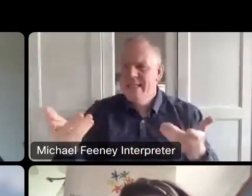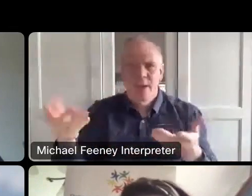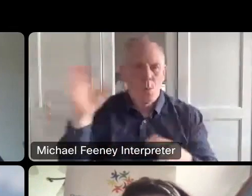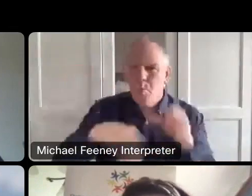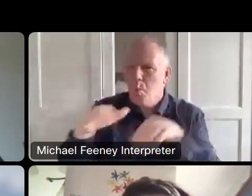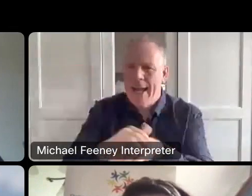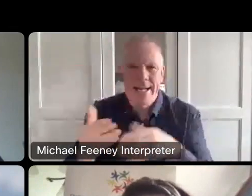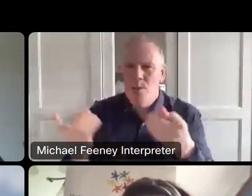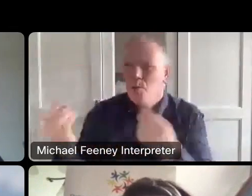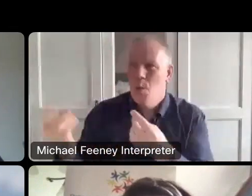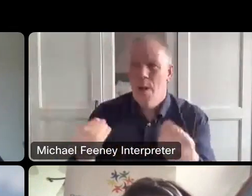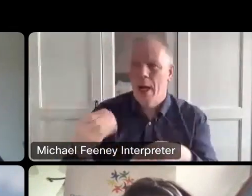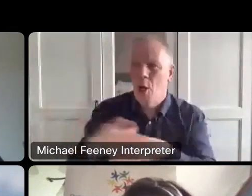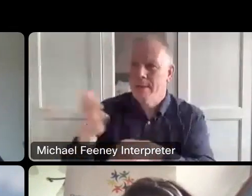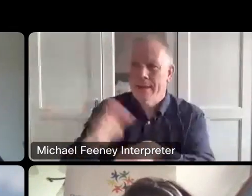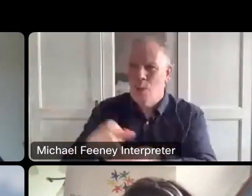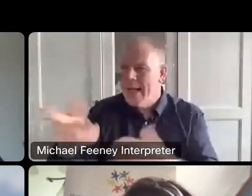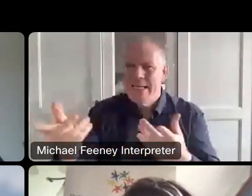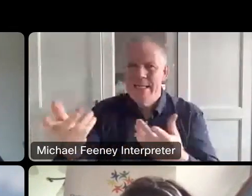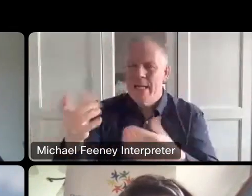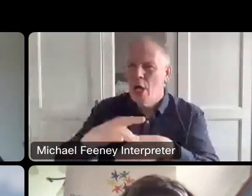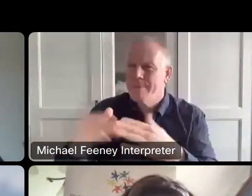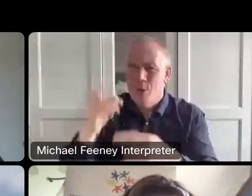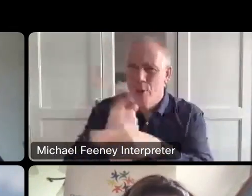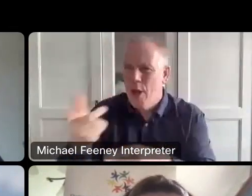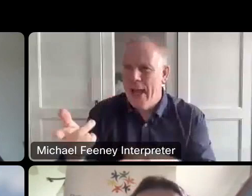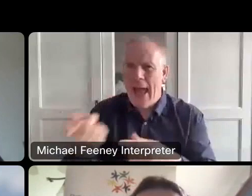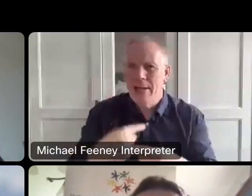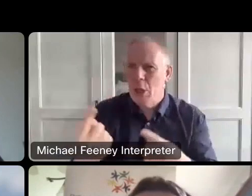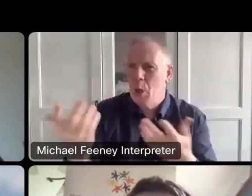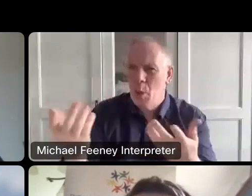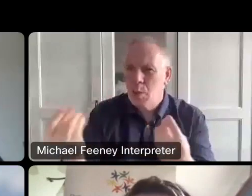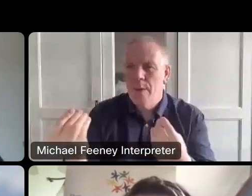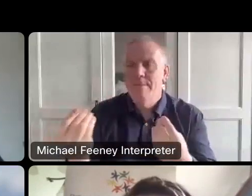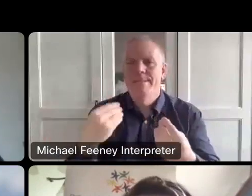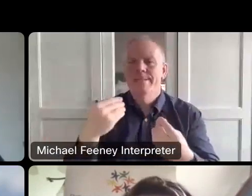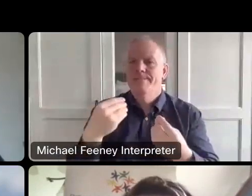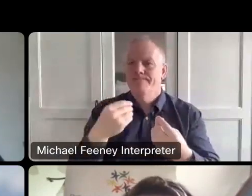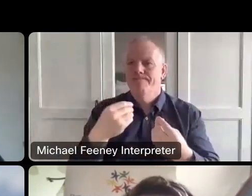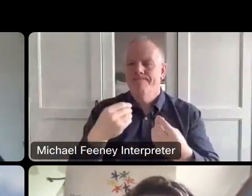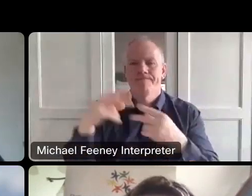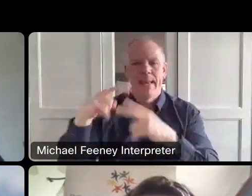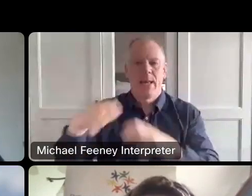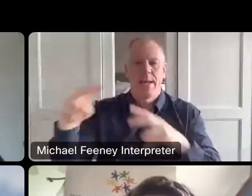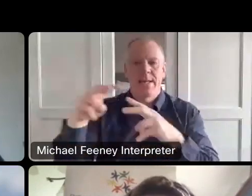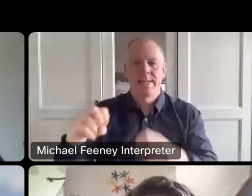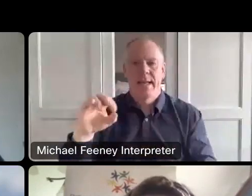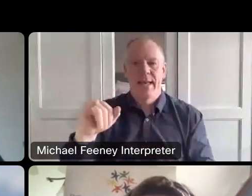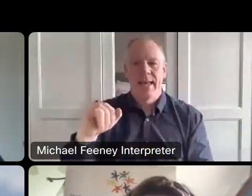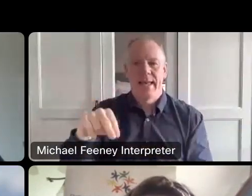Like, how do you get your answers? And I held on for the inquest, but like the